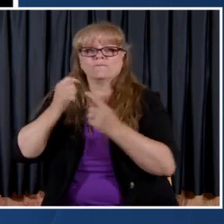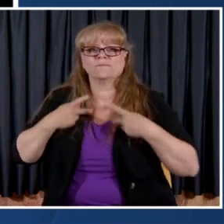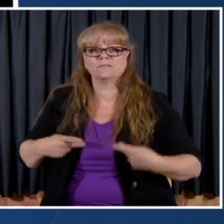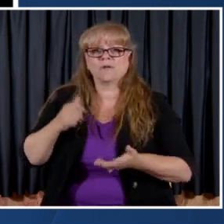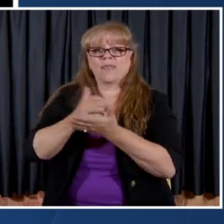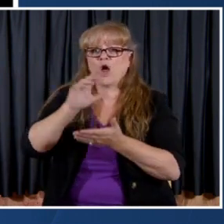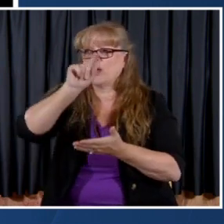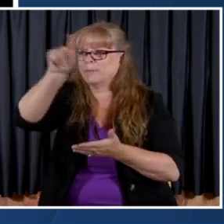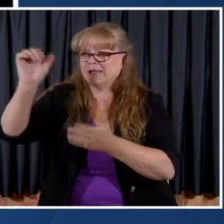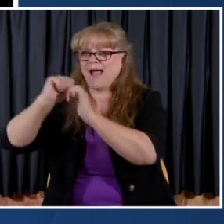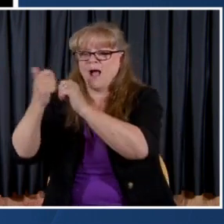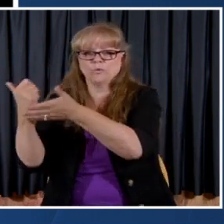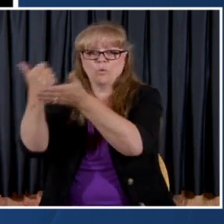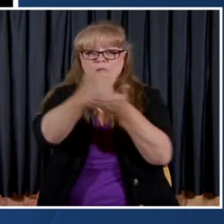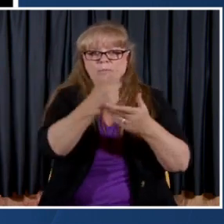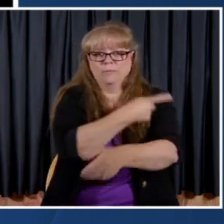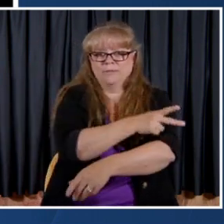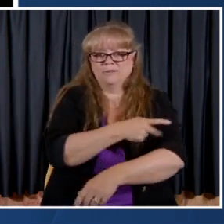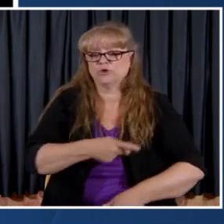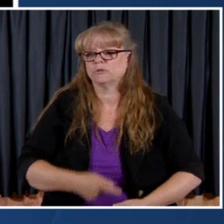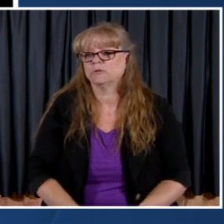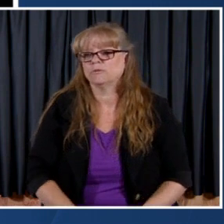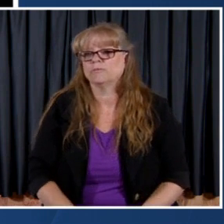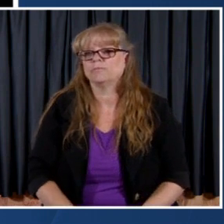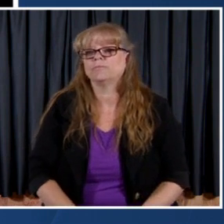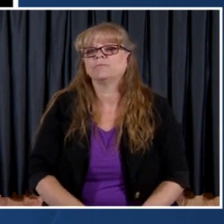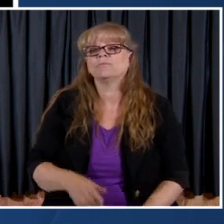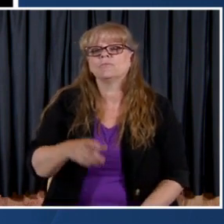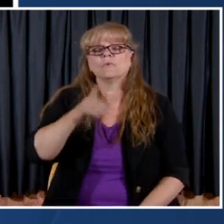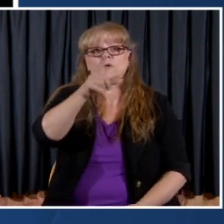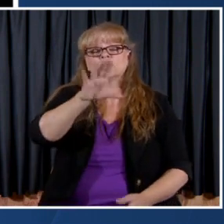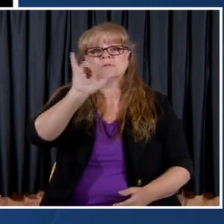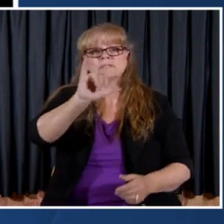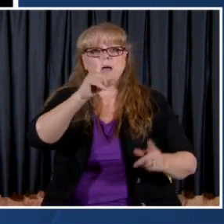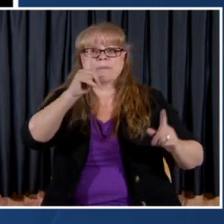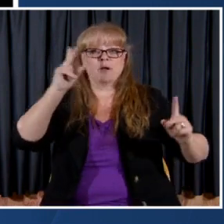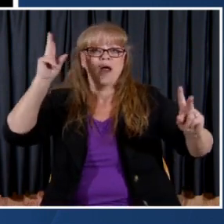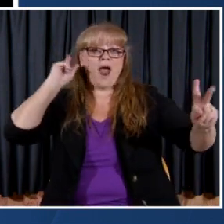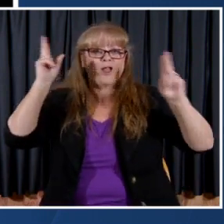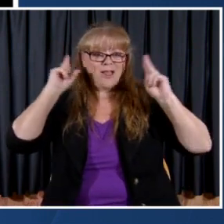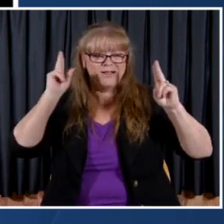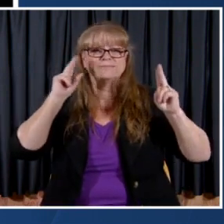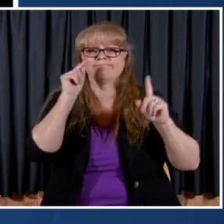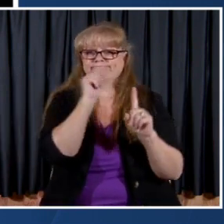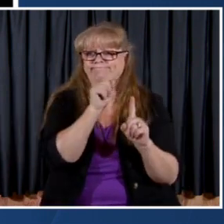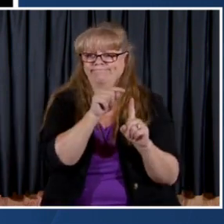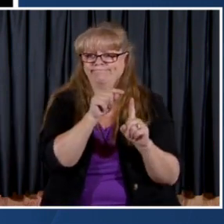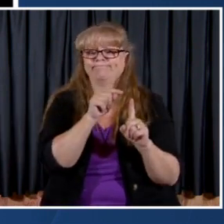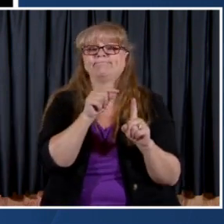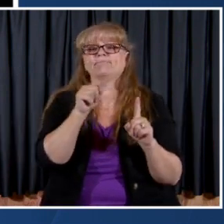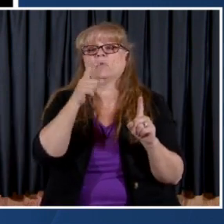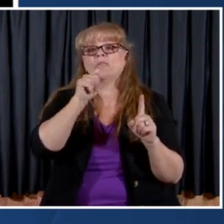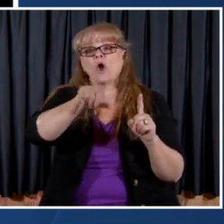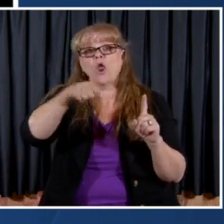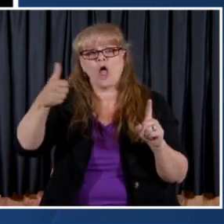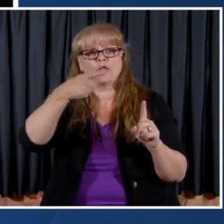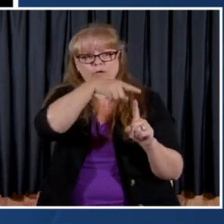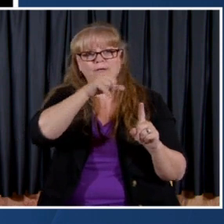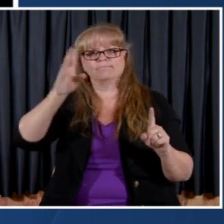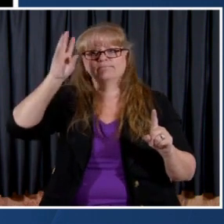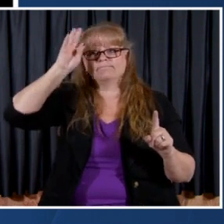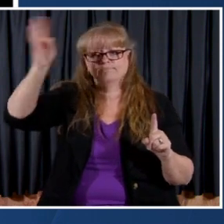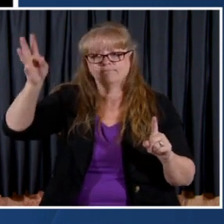just an example of an innovative Coloradan, Alexandria Grotto of the Glam House Salon launched a system